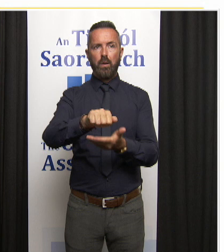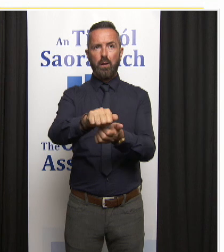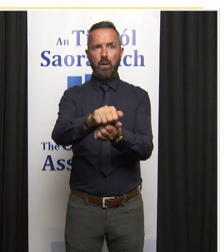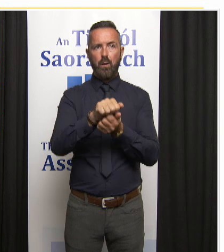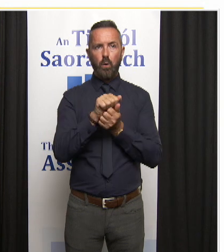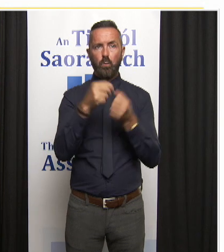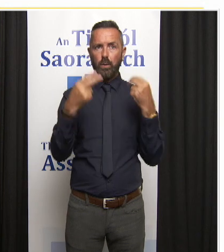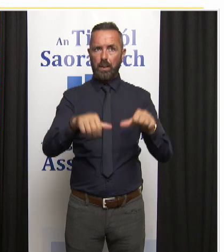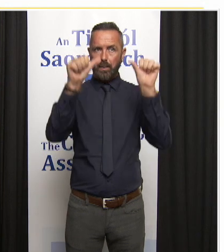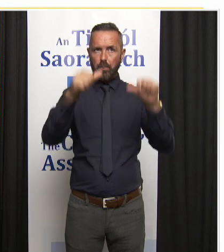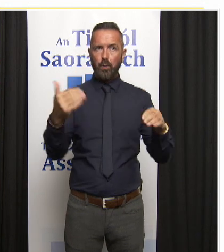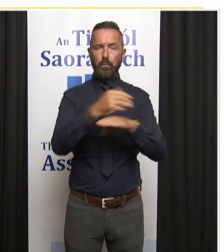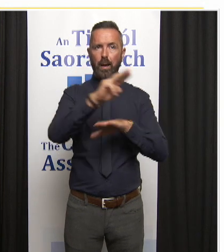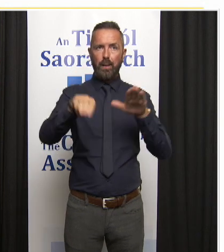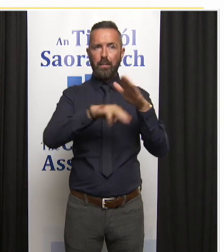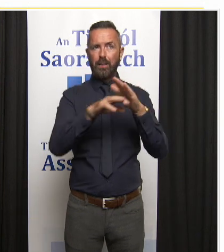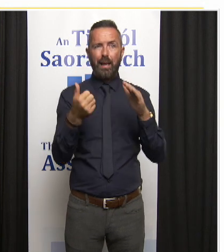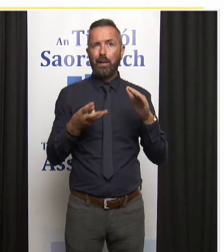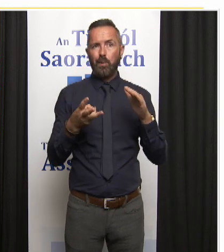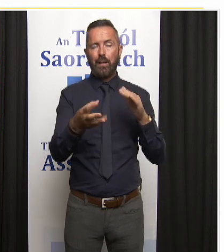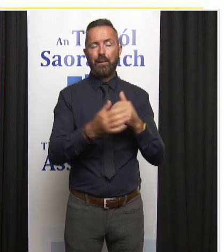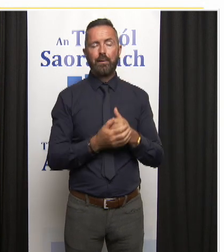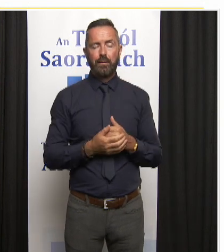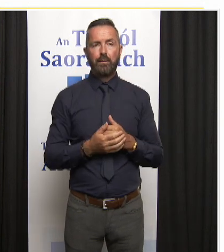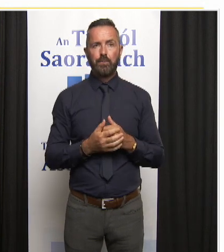approved, usually by the minister in any case.